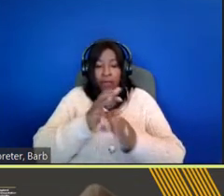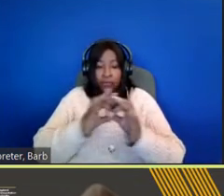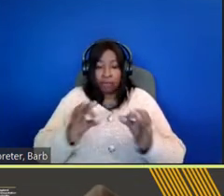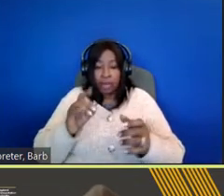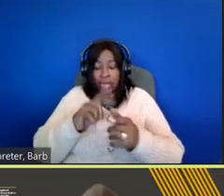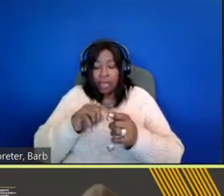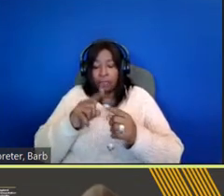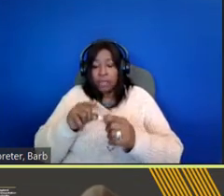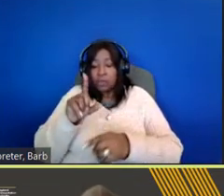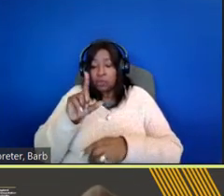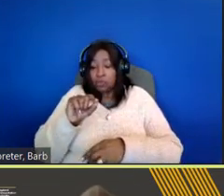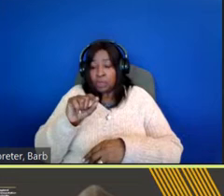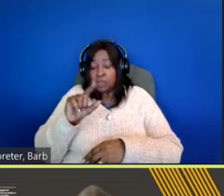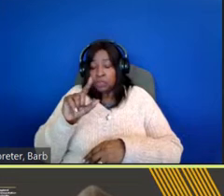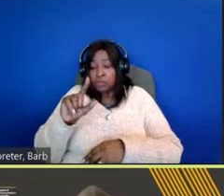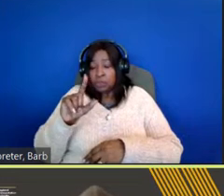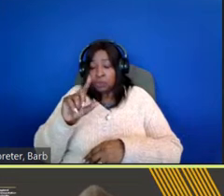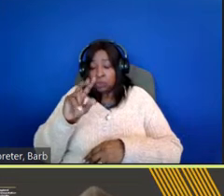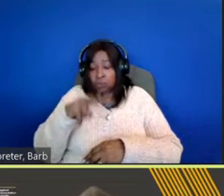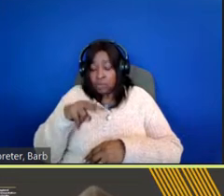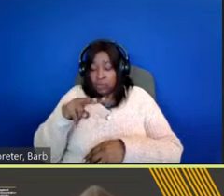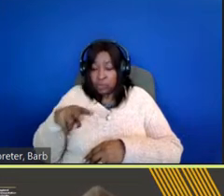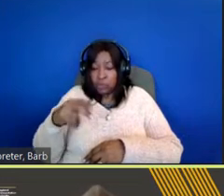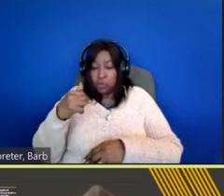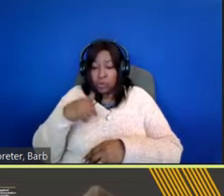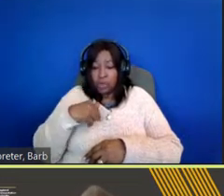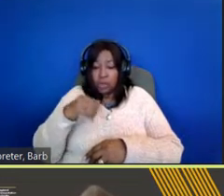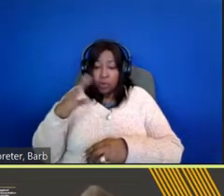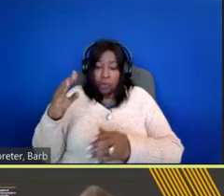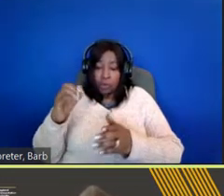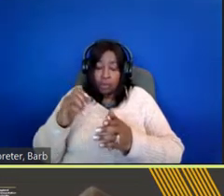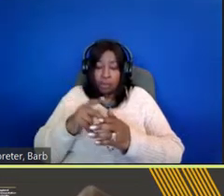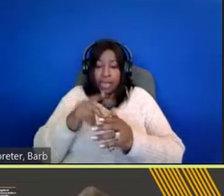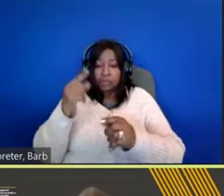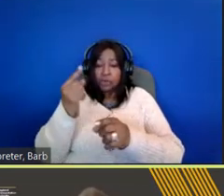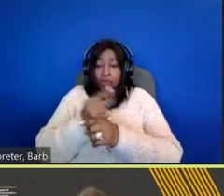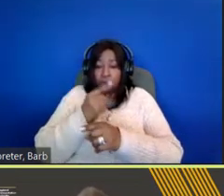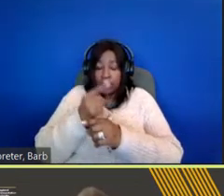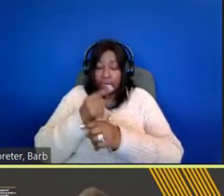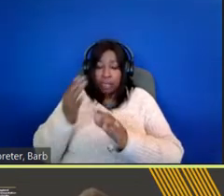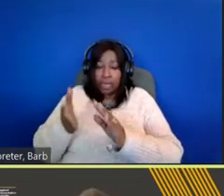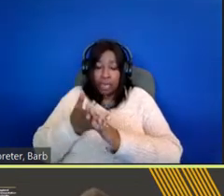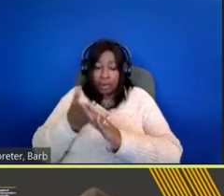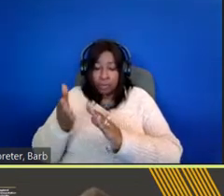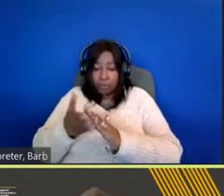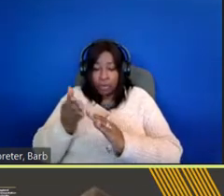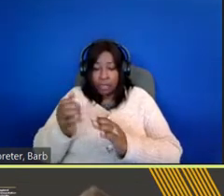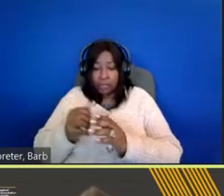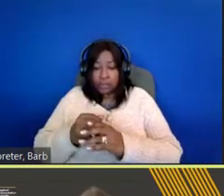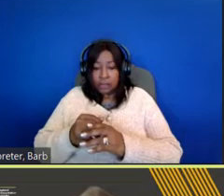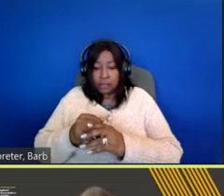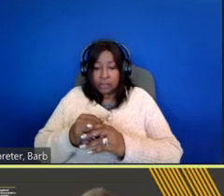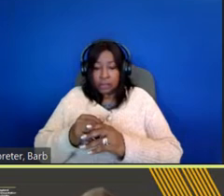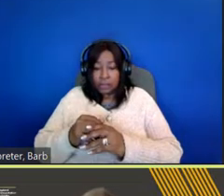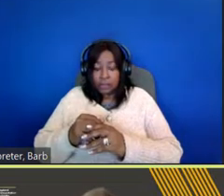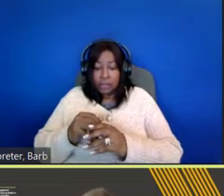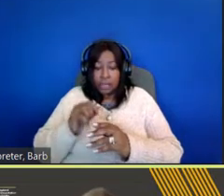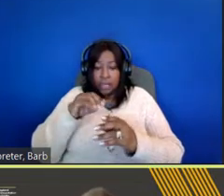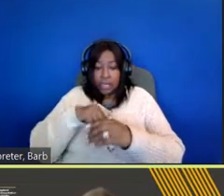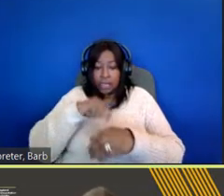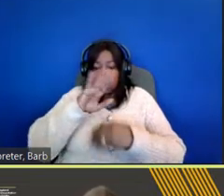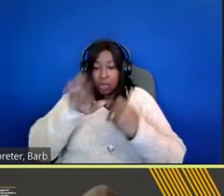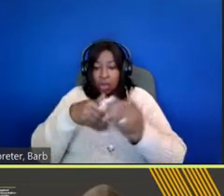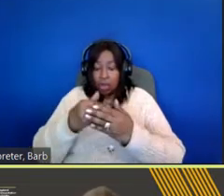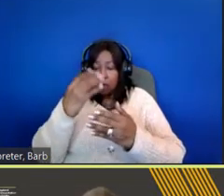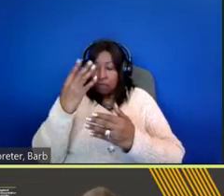regular operations, and to date, we continue to see a decline in eligible customers in all four